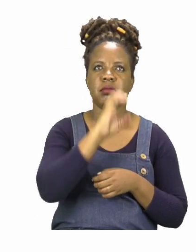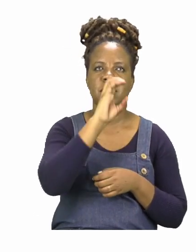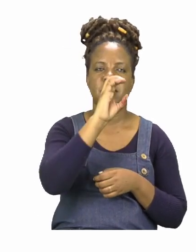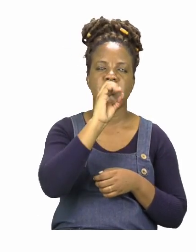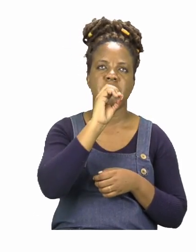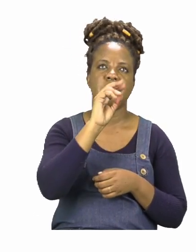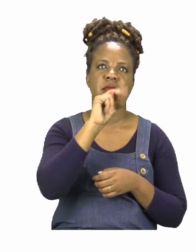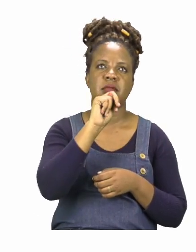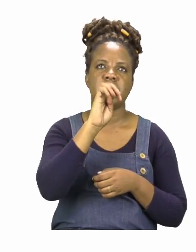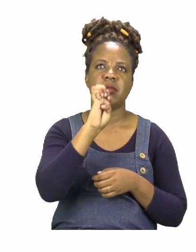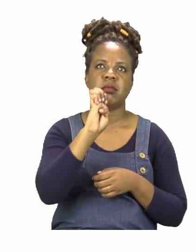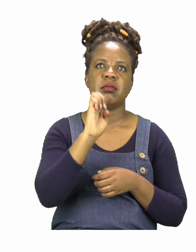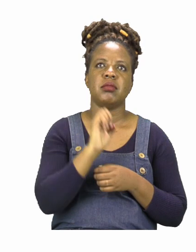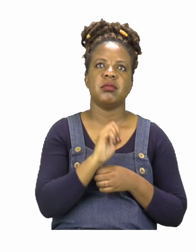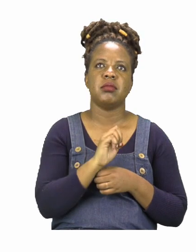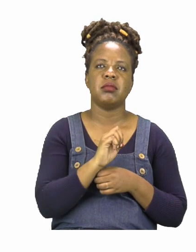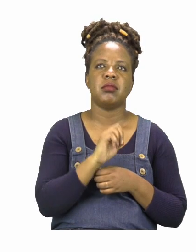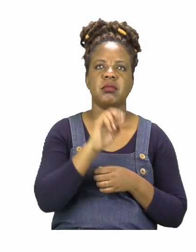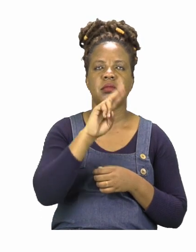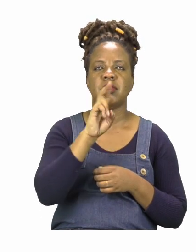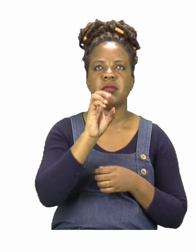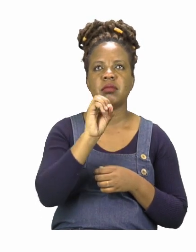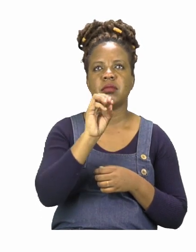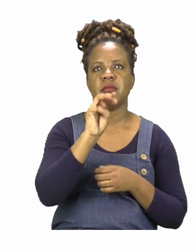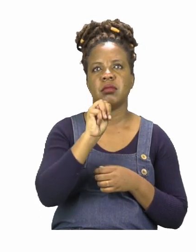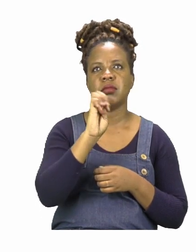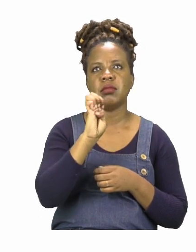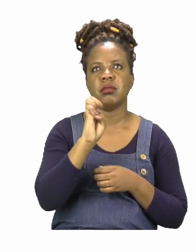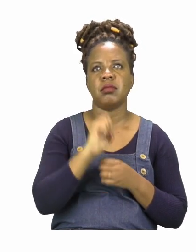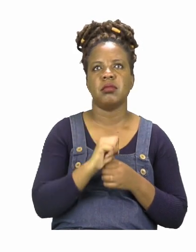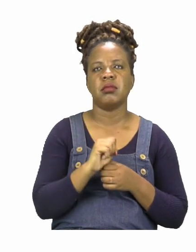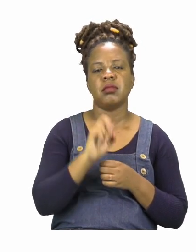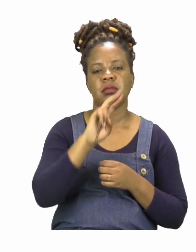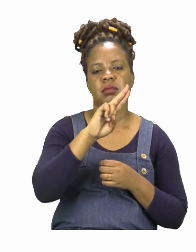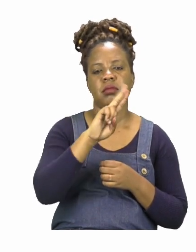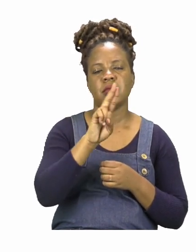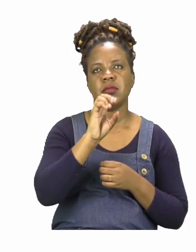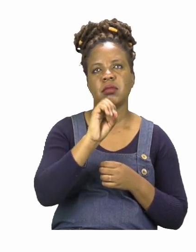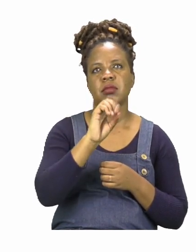corn, home, hope,